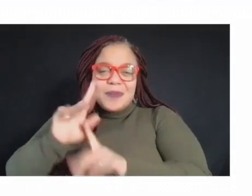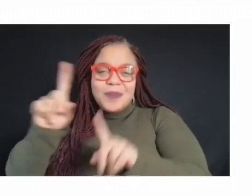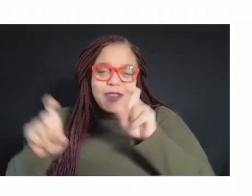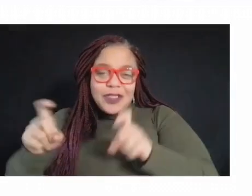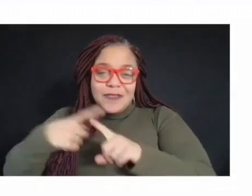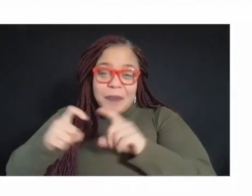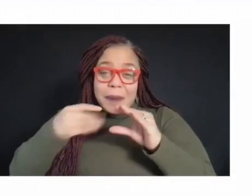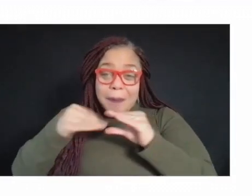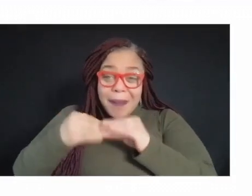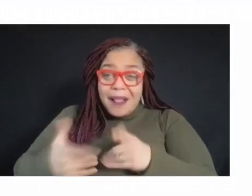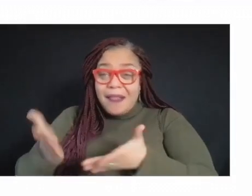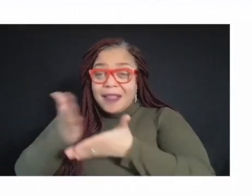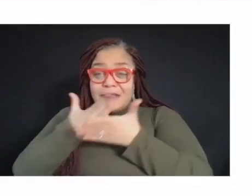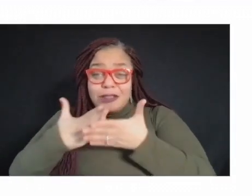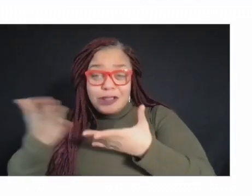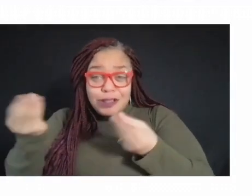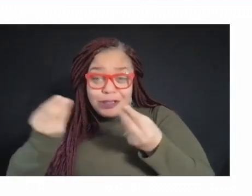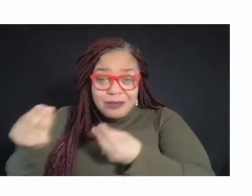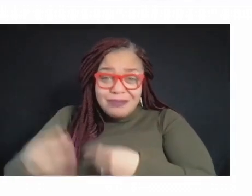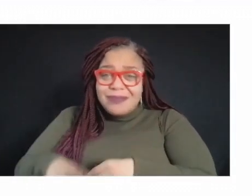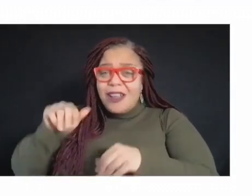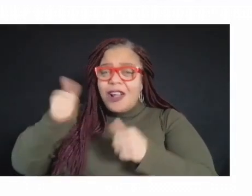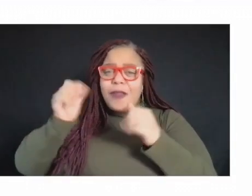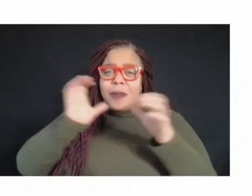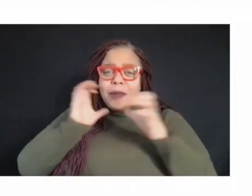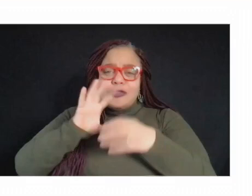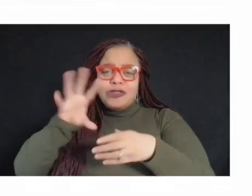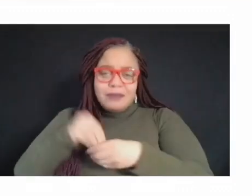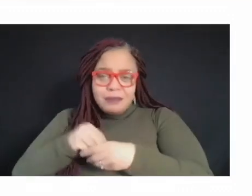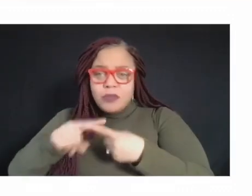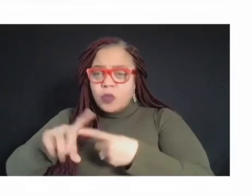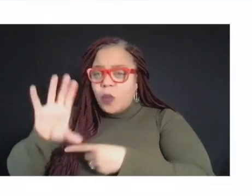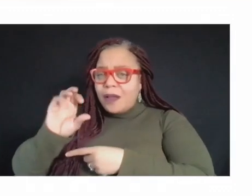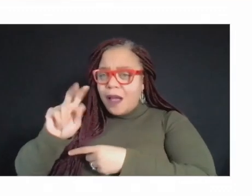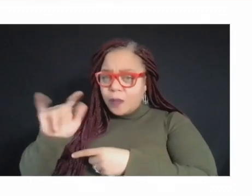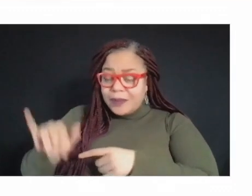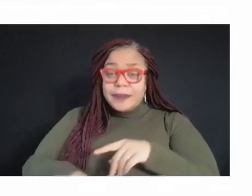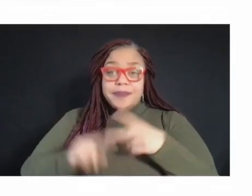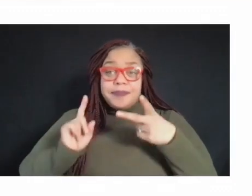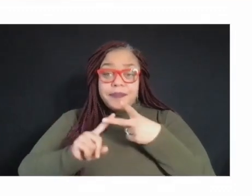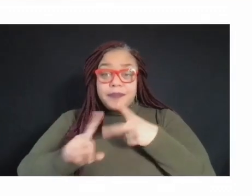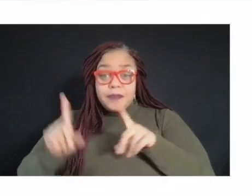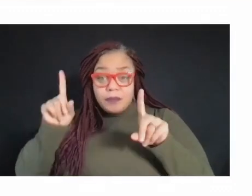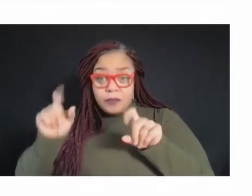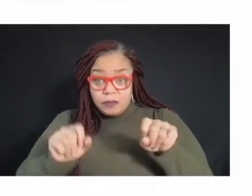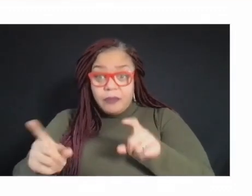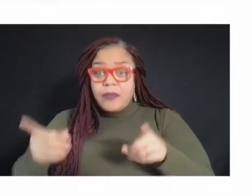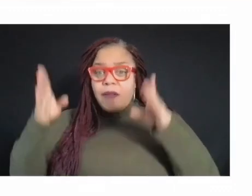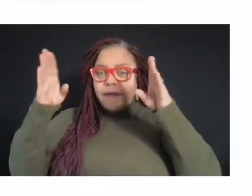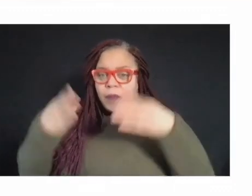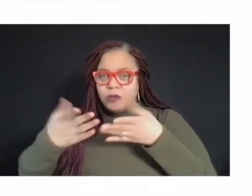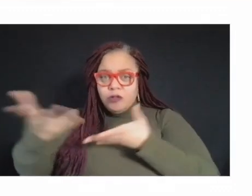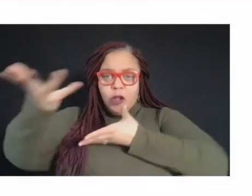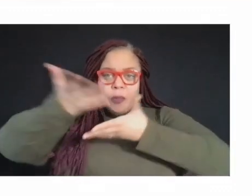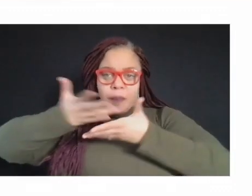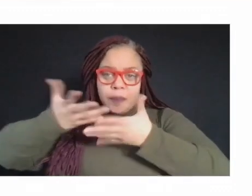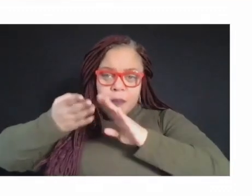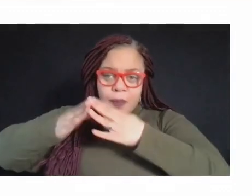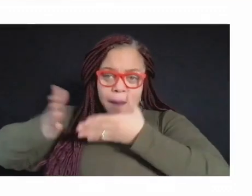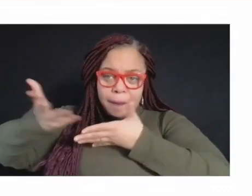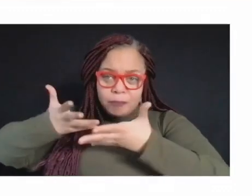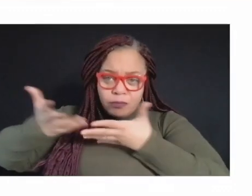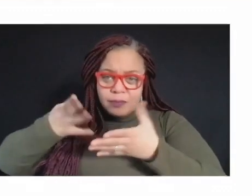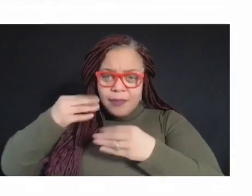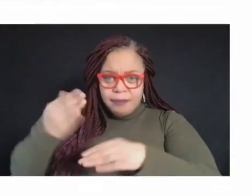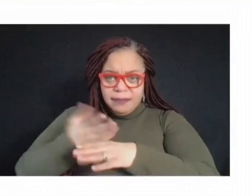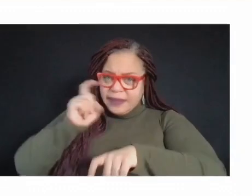county. Strategy 2 focused on community engagement to share timely and accurate information. And this was done